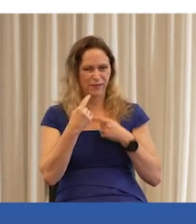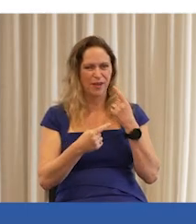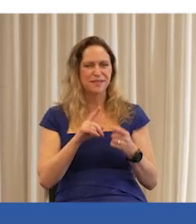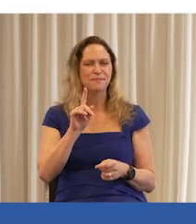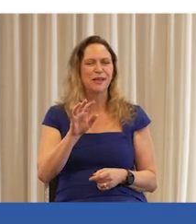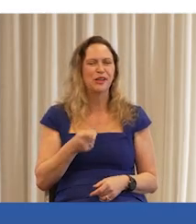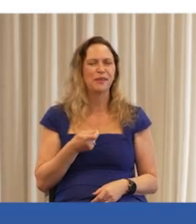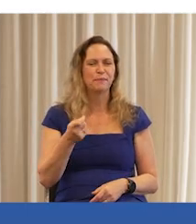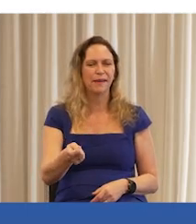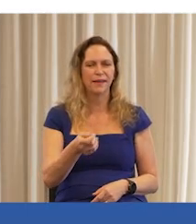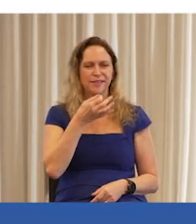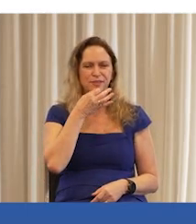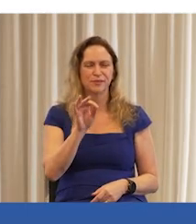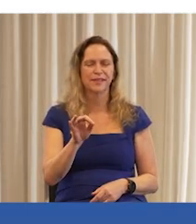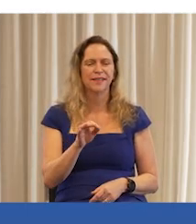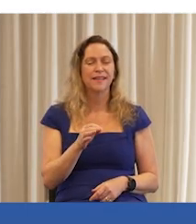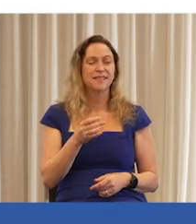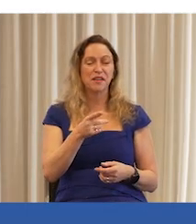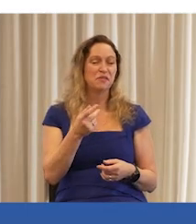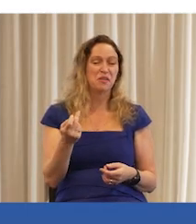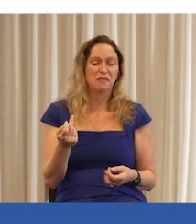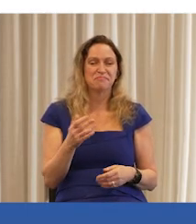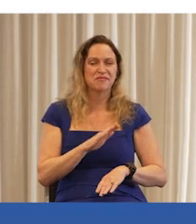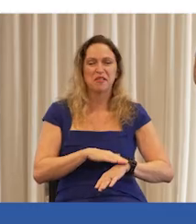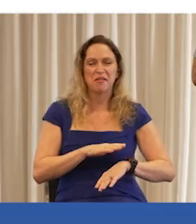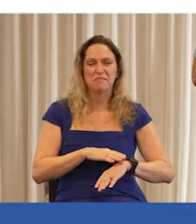time, you could start one of these locally in your area.